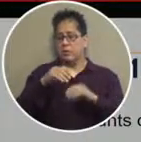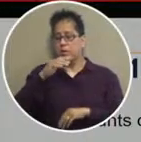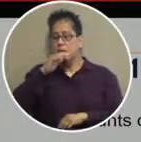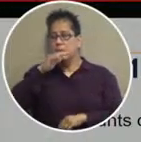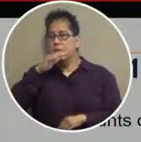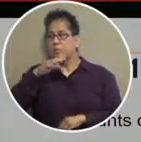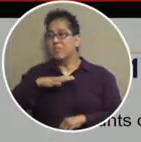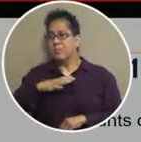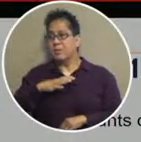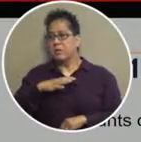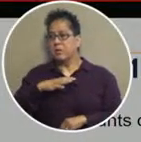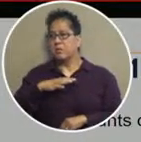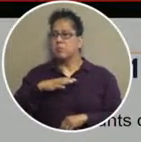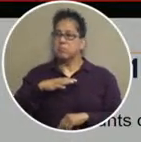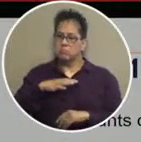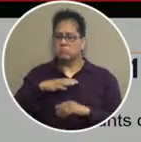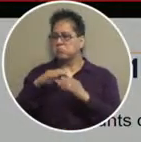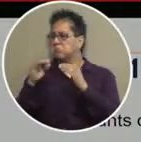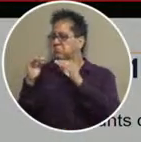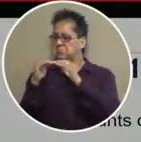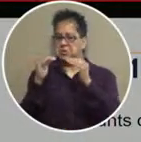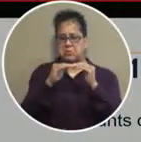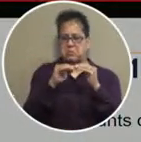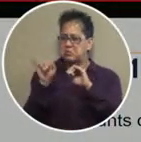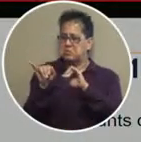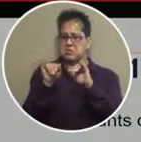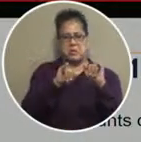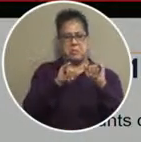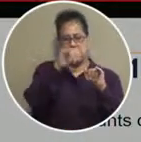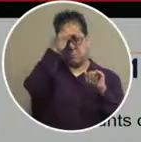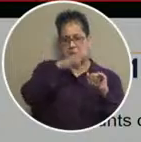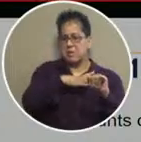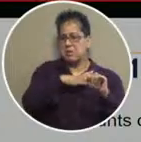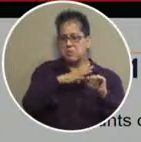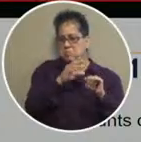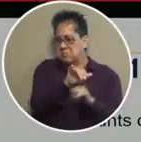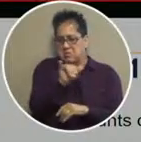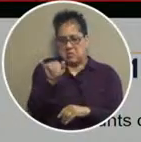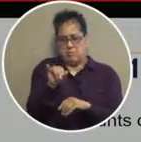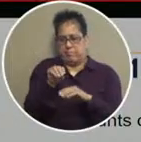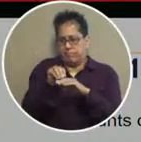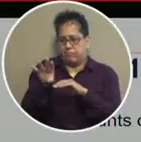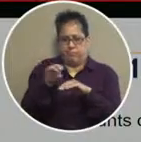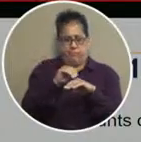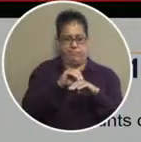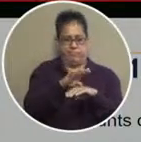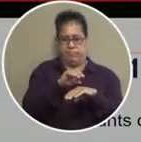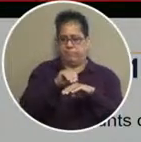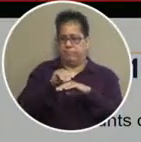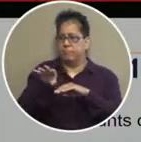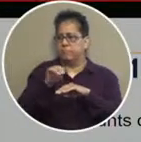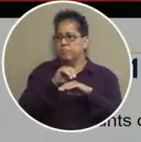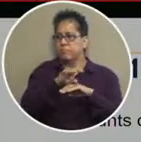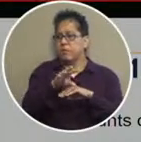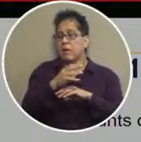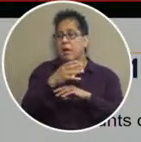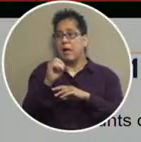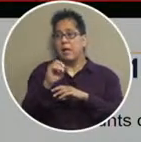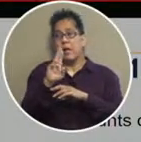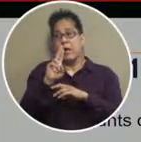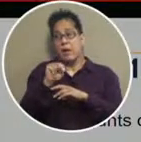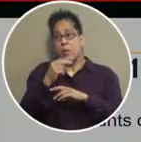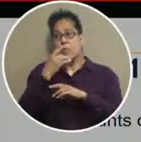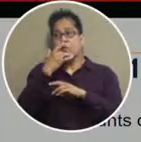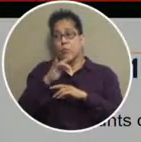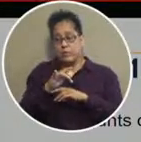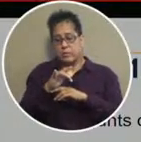females are equally affected than males in all ages. And